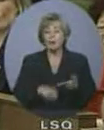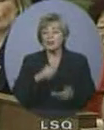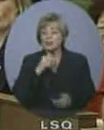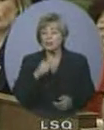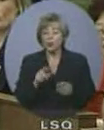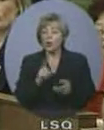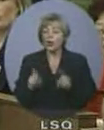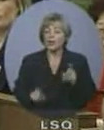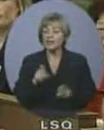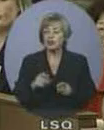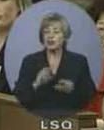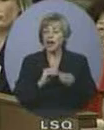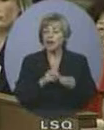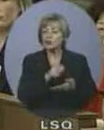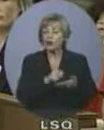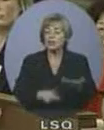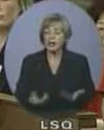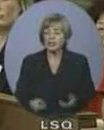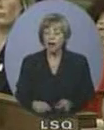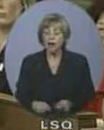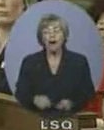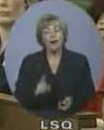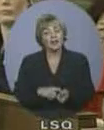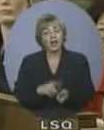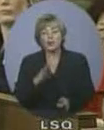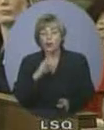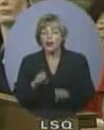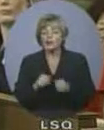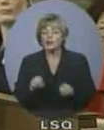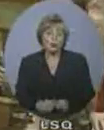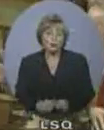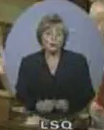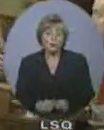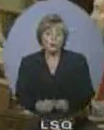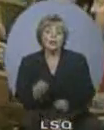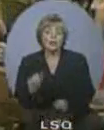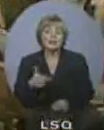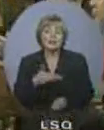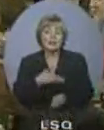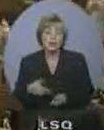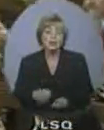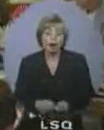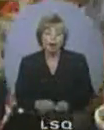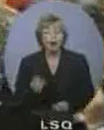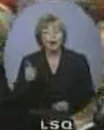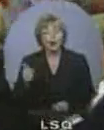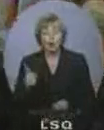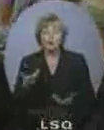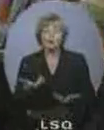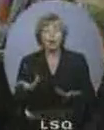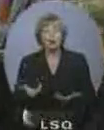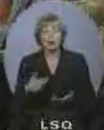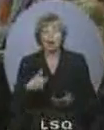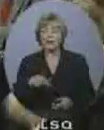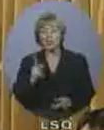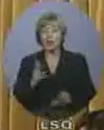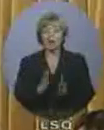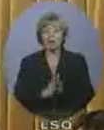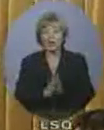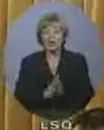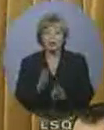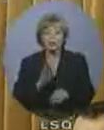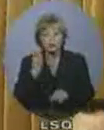law enforcement, they always get it wrong. Can you answer that, Mr. Speaker, for me, please? Honourable Member for Abbotsford. Mr.